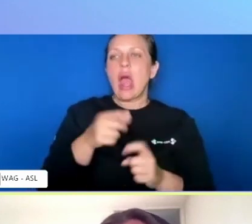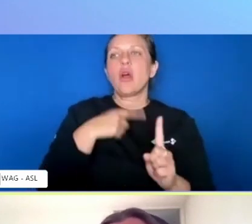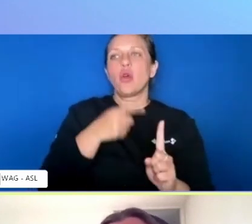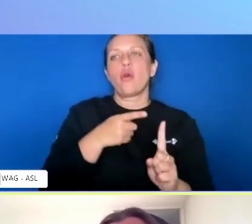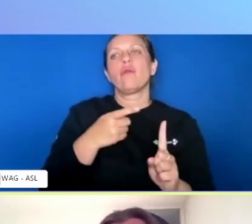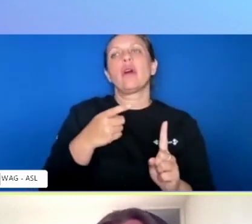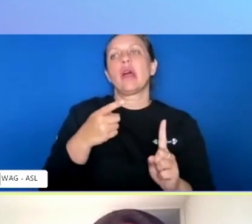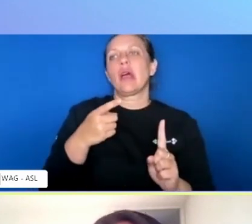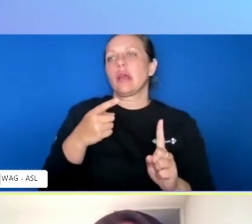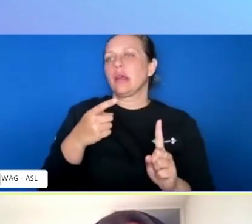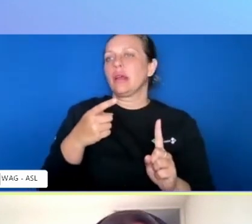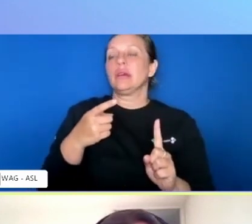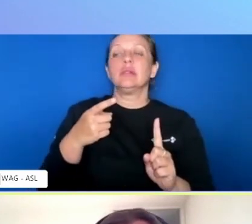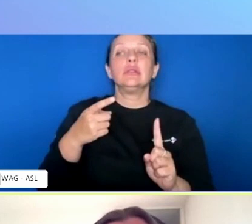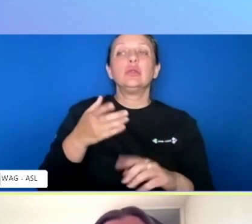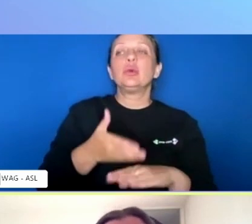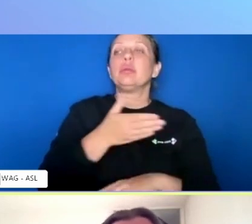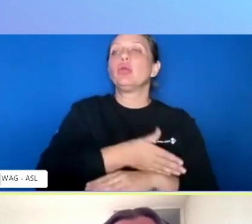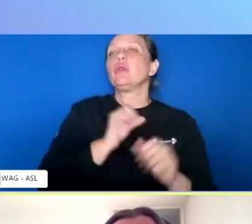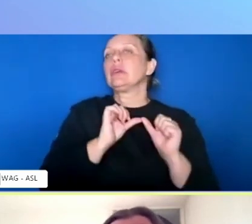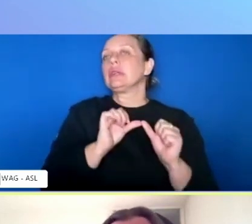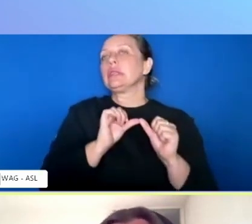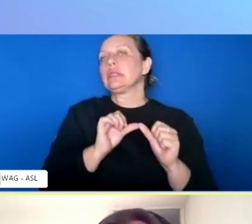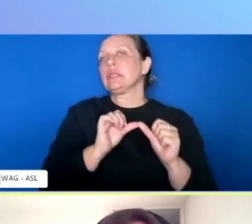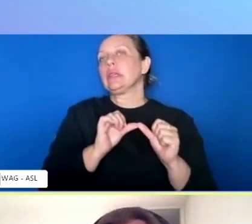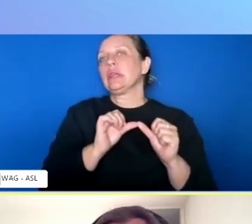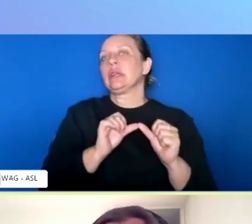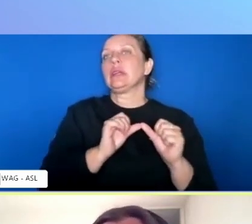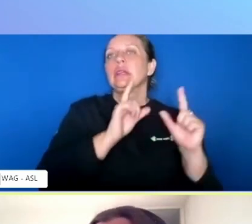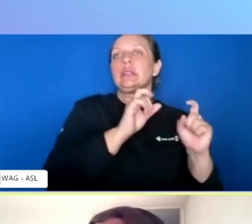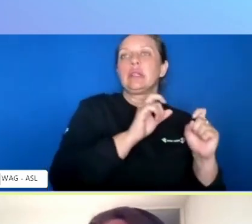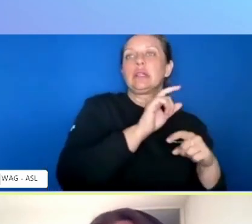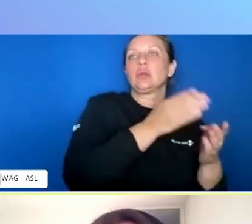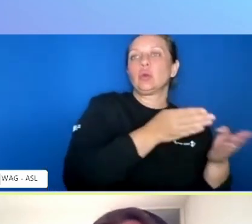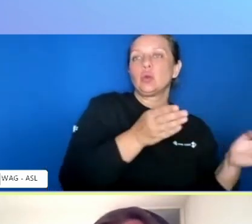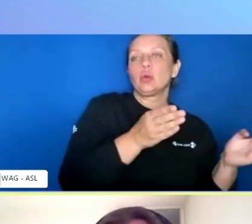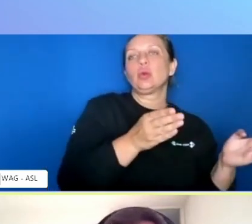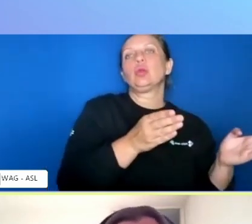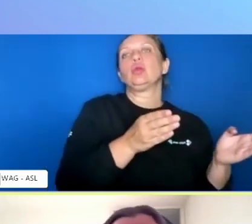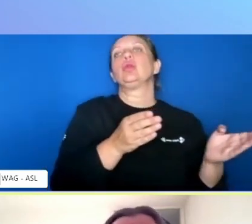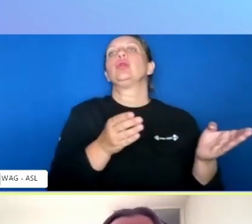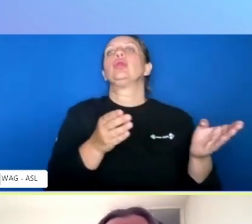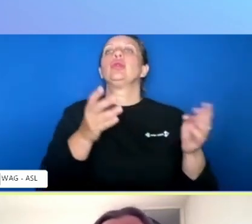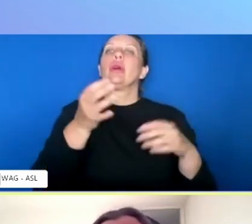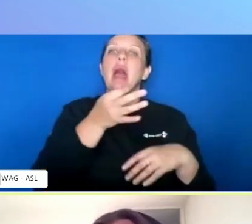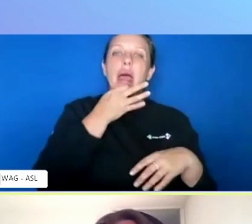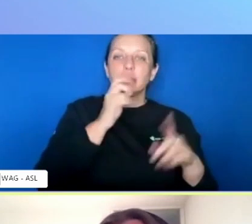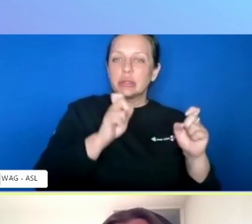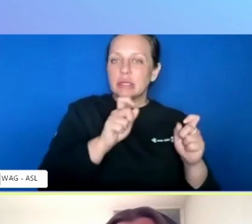has been to improve the consistency between how test tools work, how experts test certain